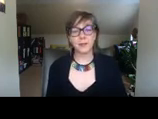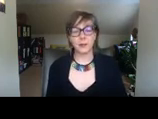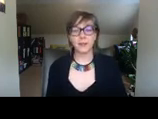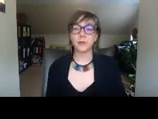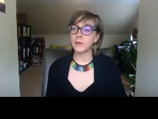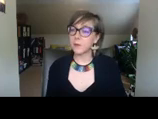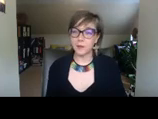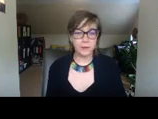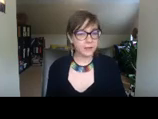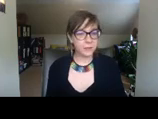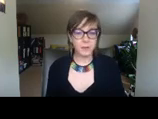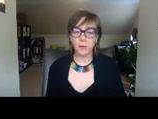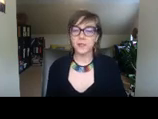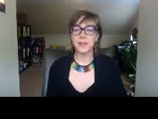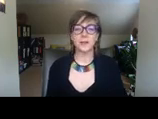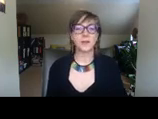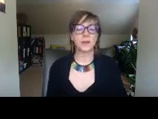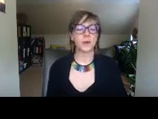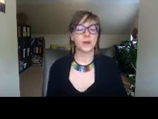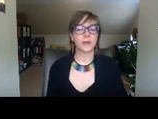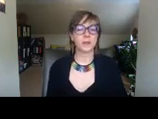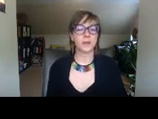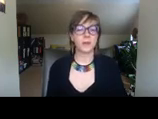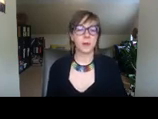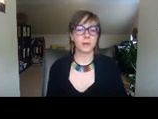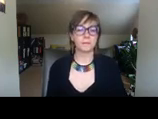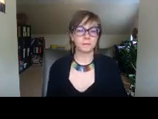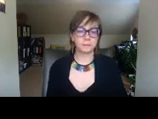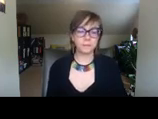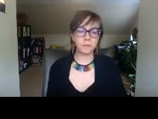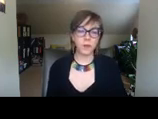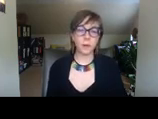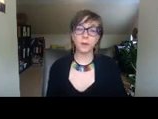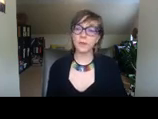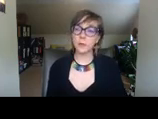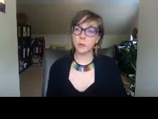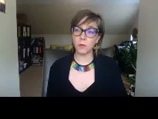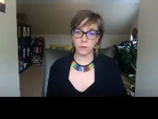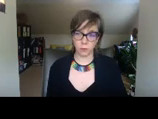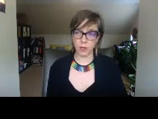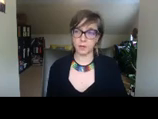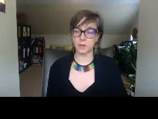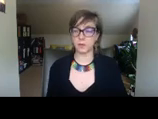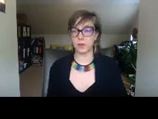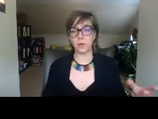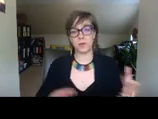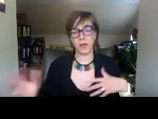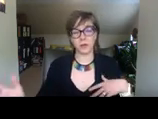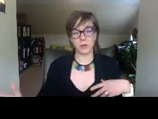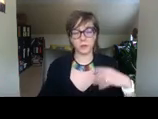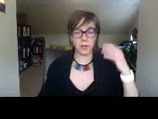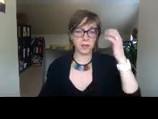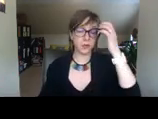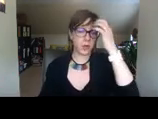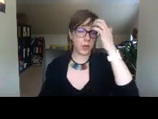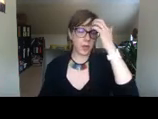85% of the respondents were female. That's what we see in our field, right? It is mostly female. Most of them were over 40, so there was a couple different